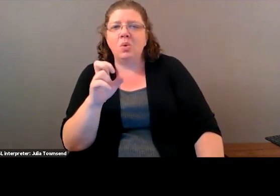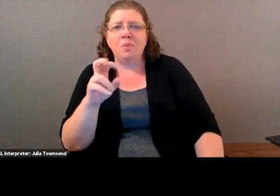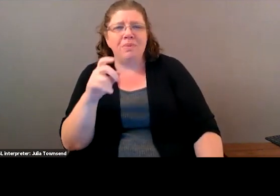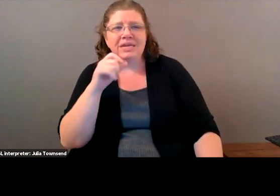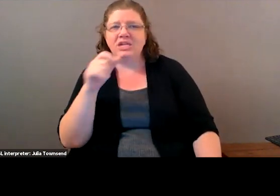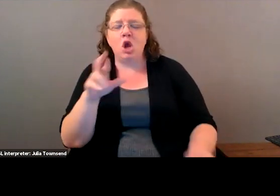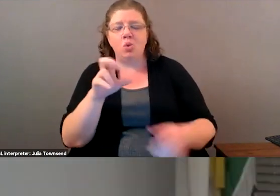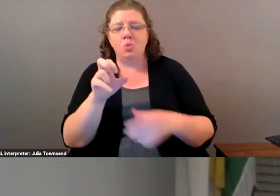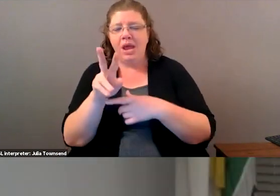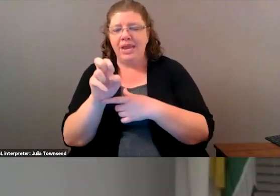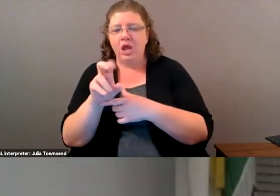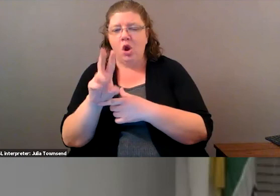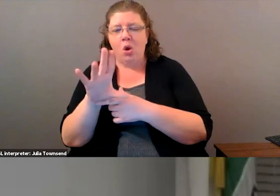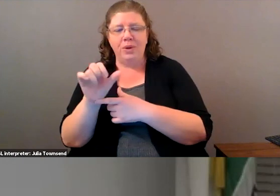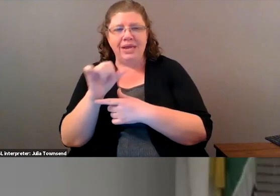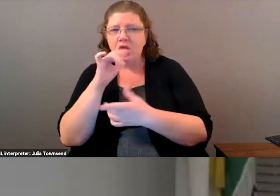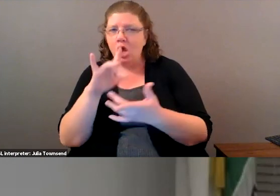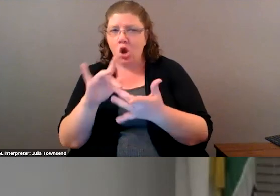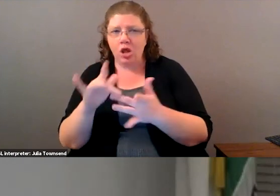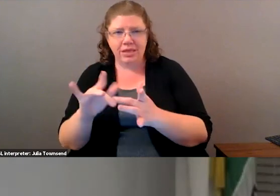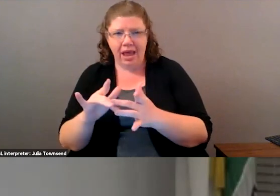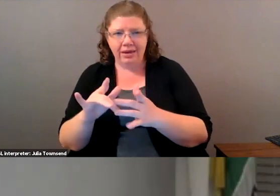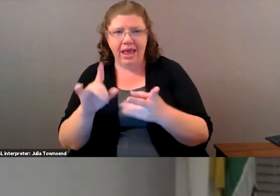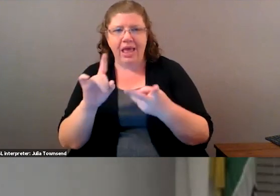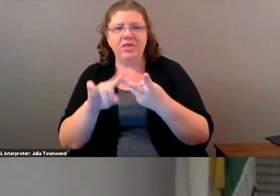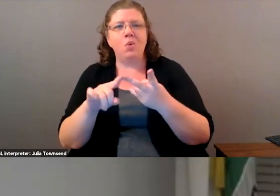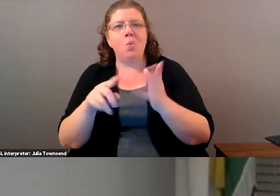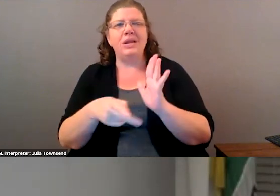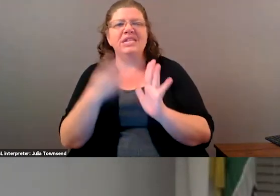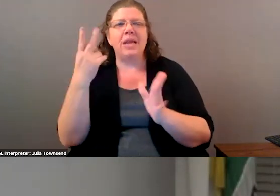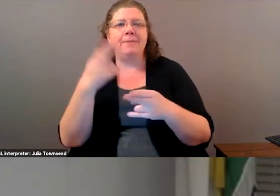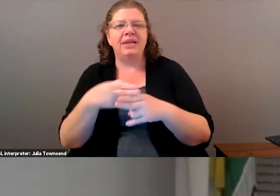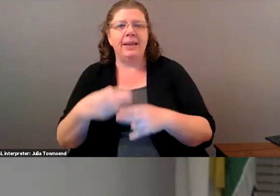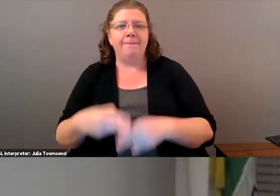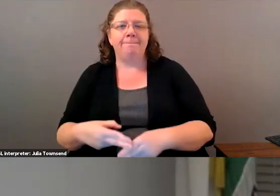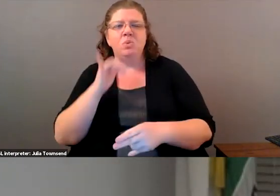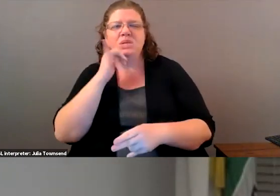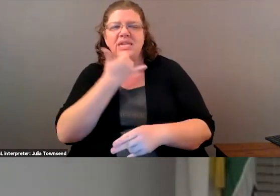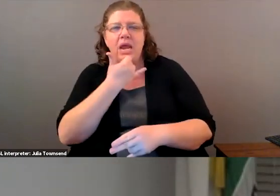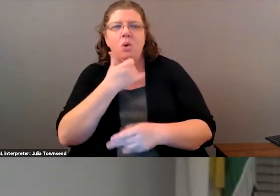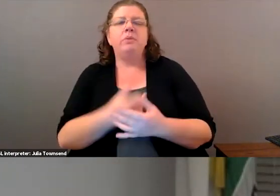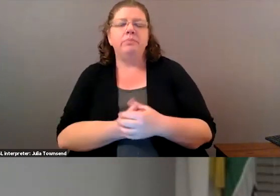online. Okay. And, there was a double entry, so that was an error.